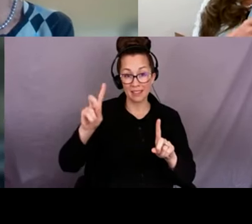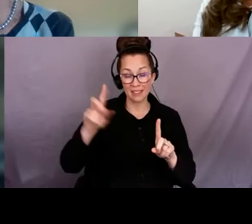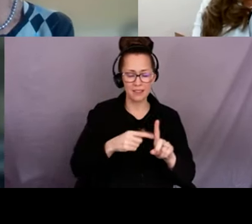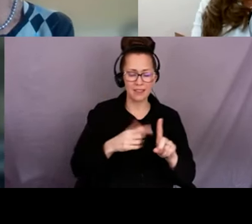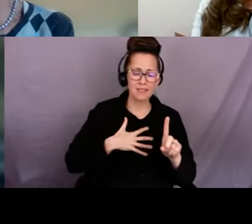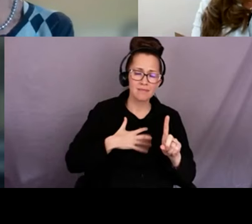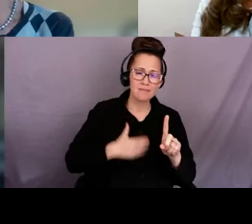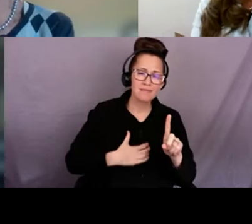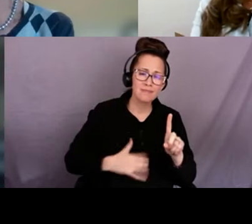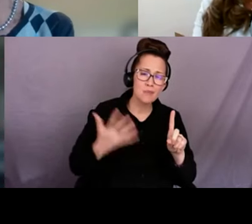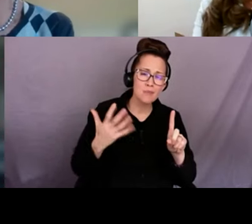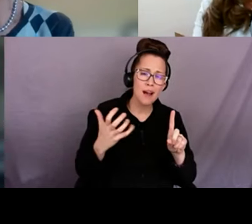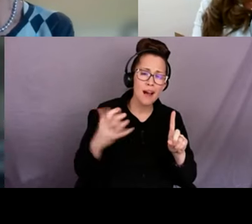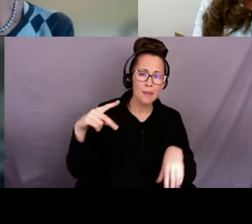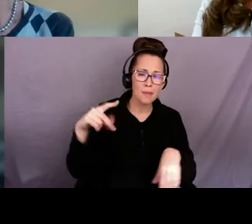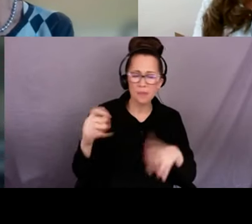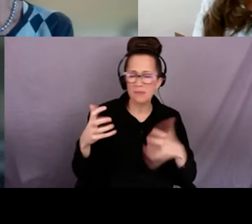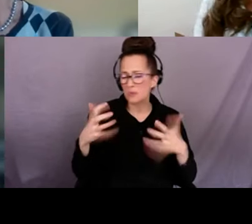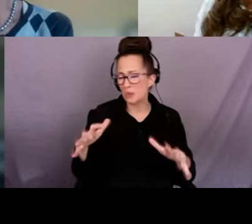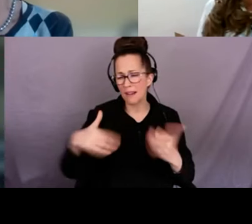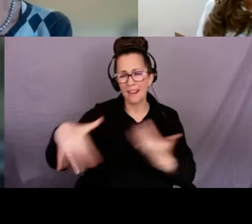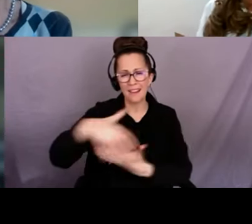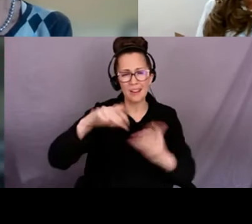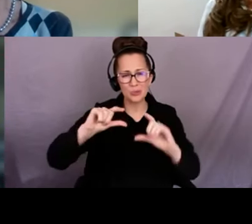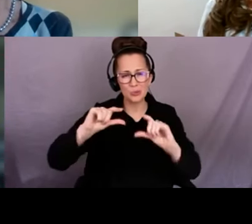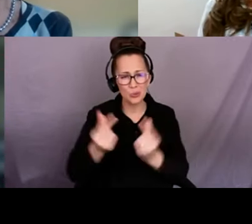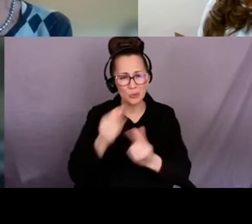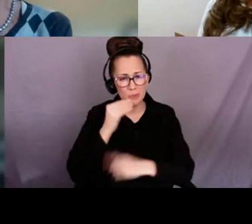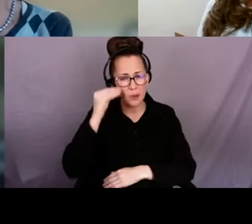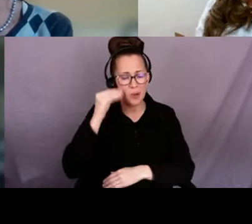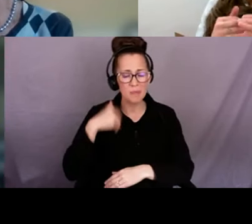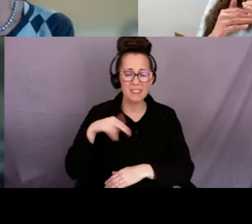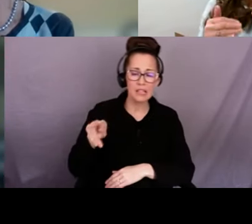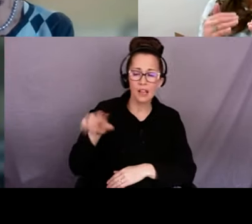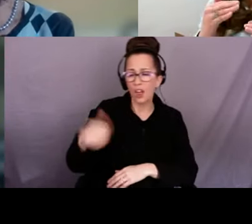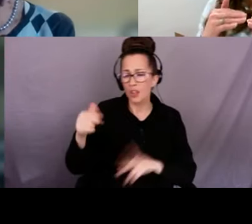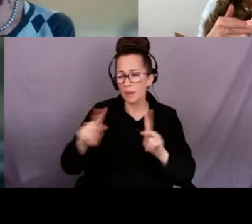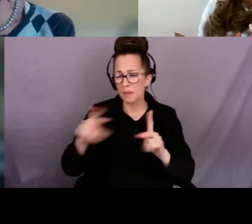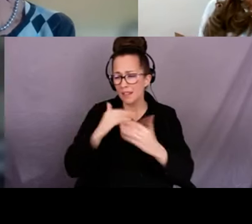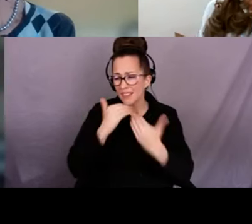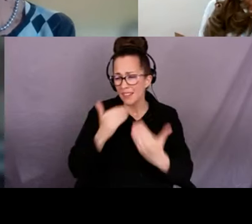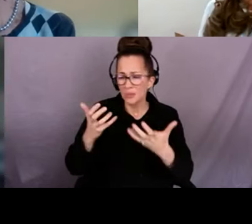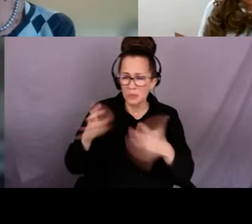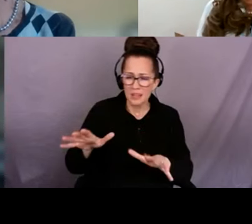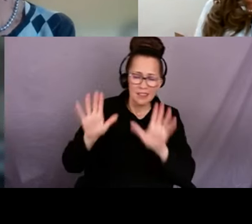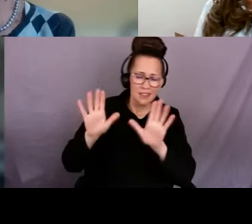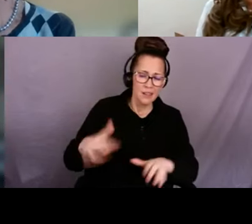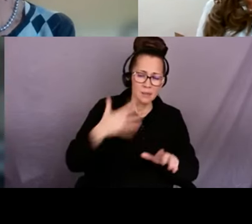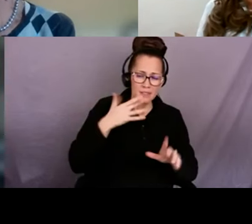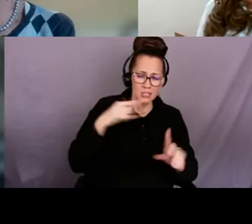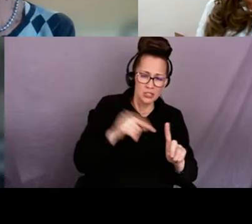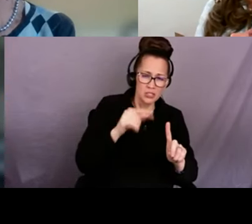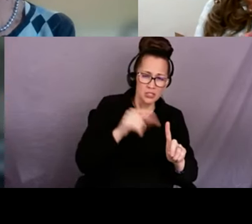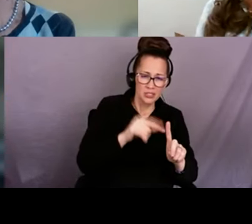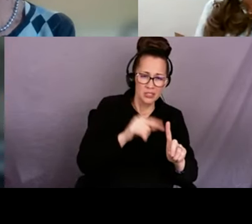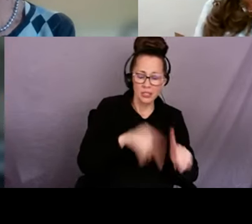He didn't want to live in the group home with all these other people, as he would always tell me. So we had set up his goals that he had to work on, and